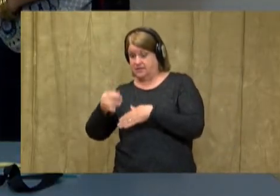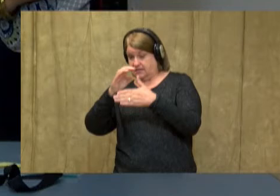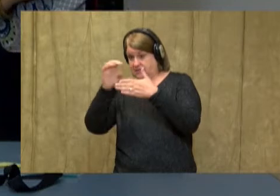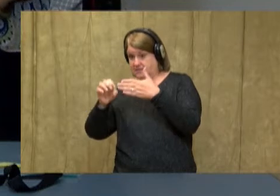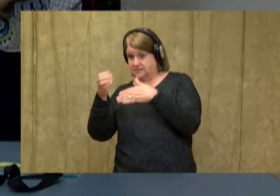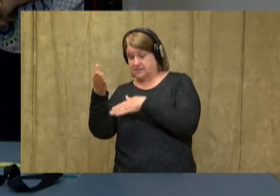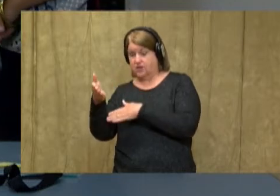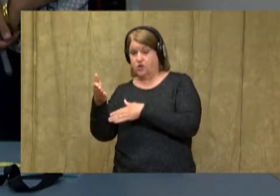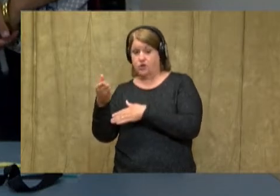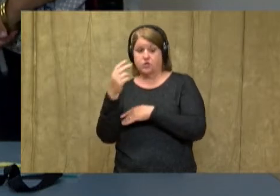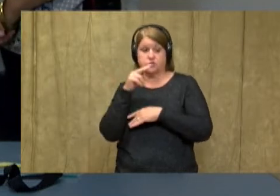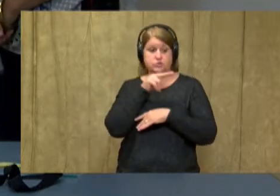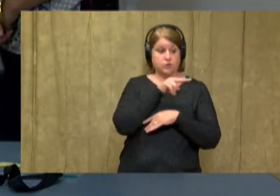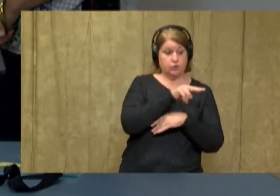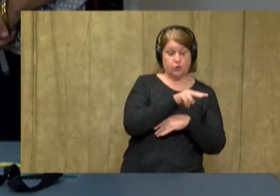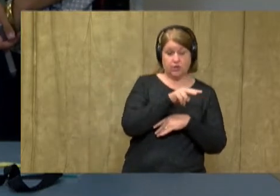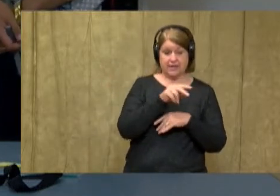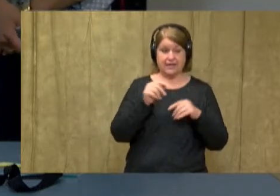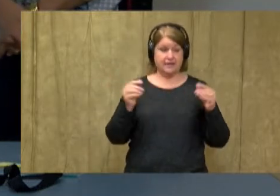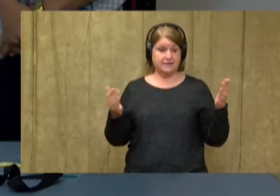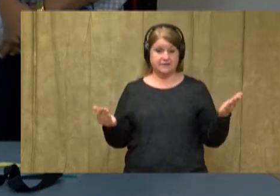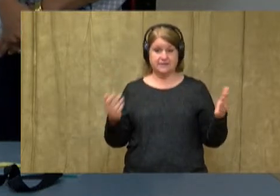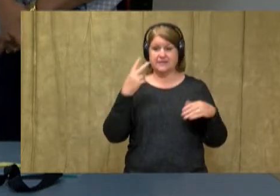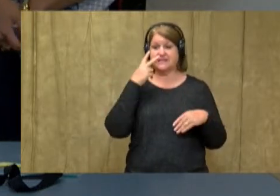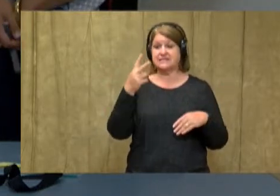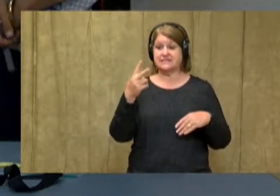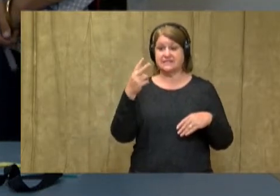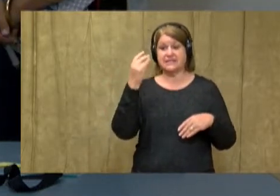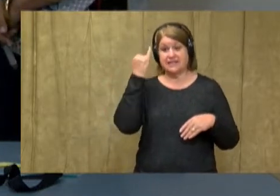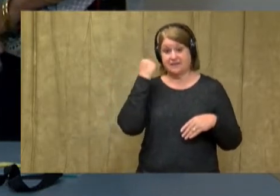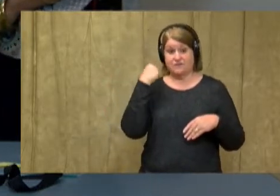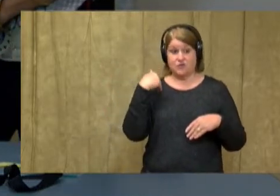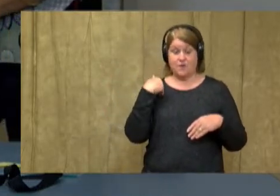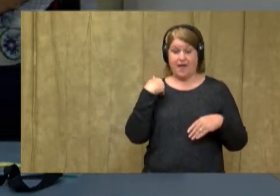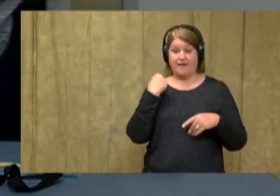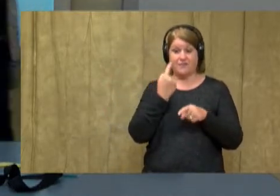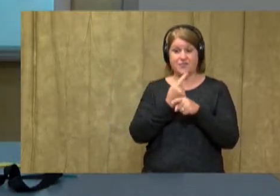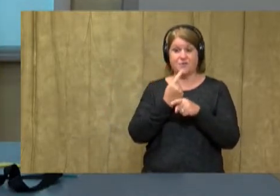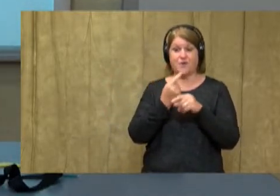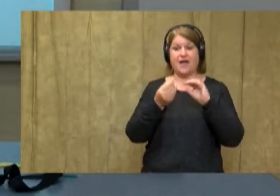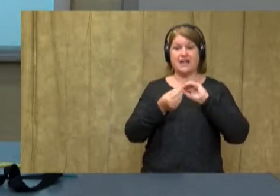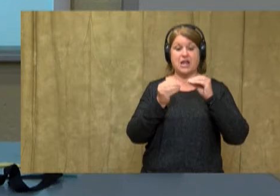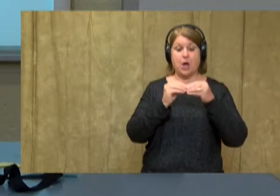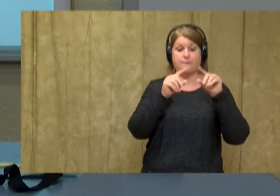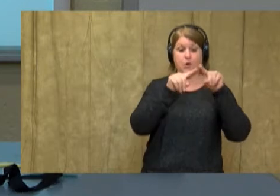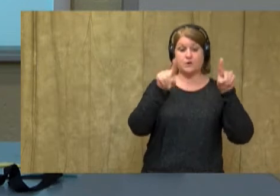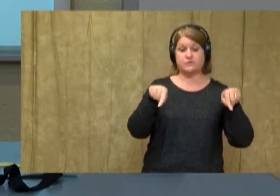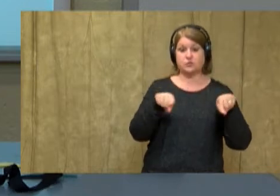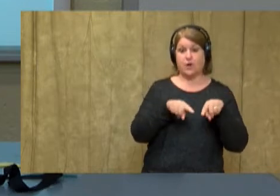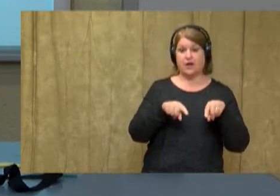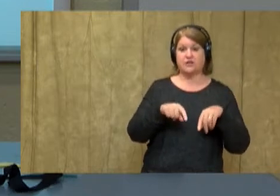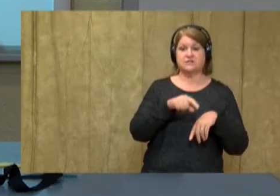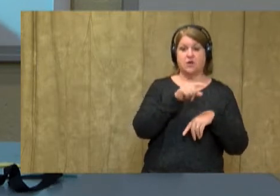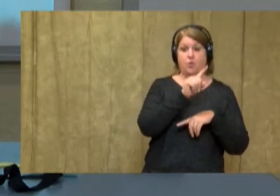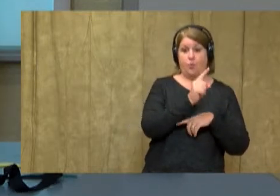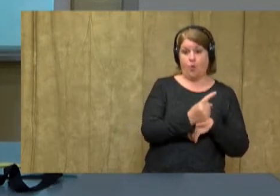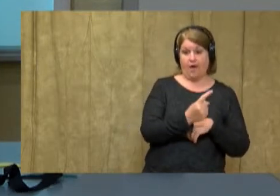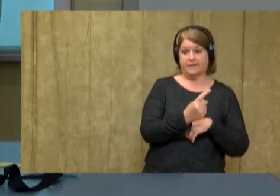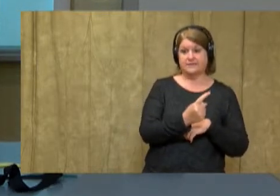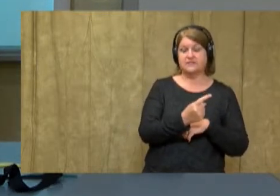So looking at this, let's see if you're holding up the correct number. Let's count our squares. 1,